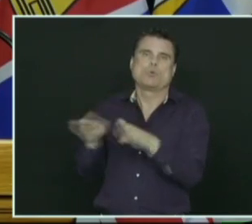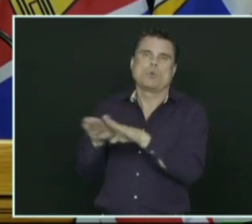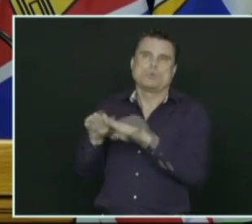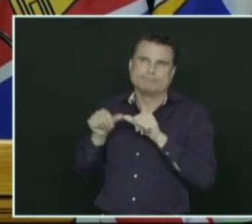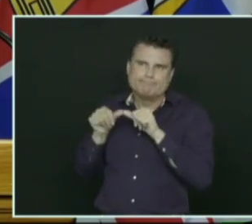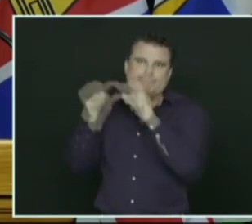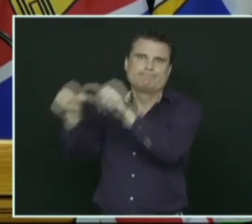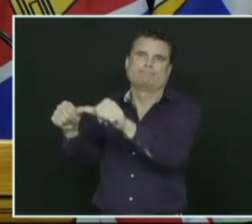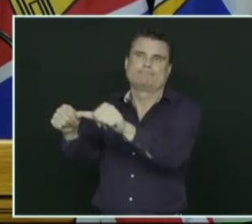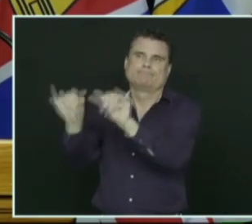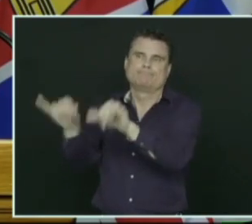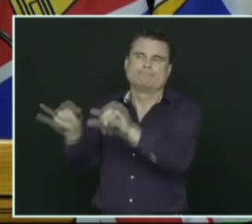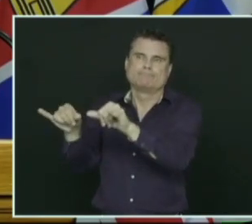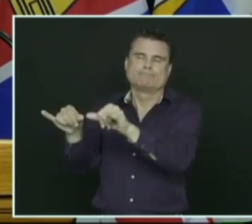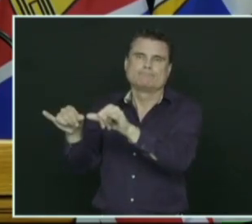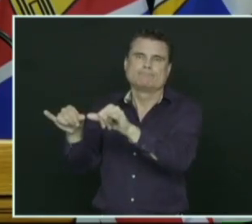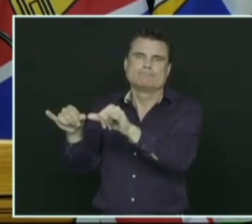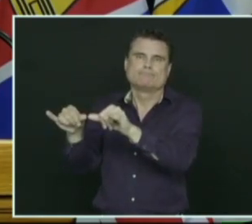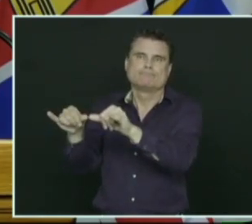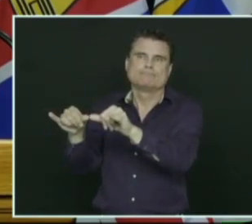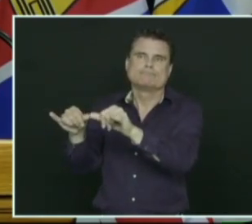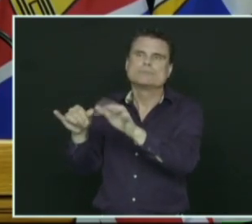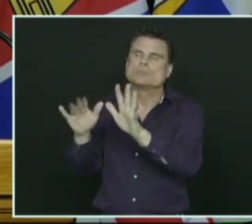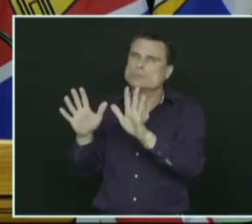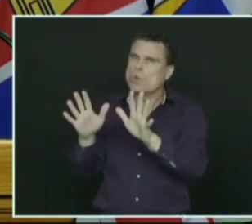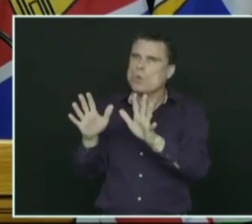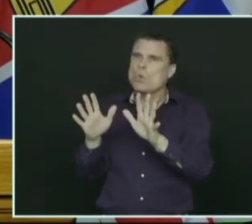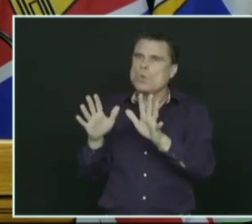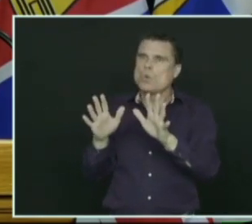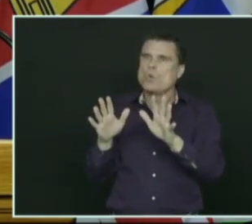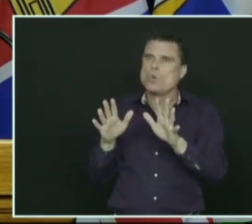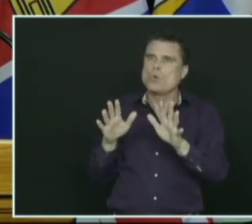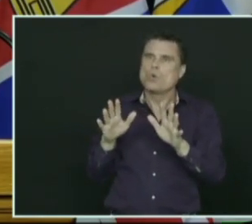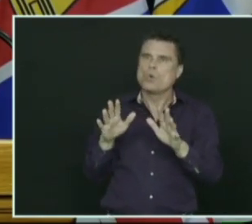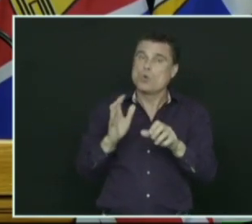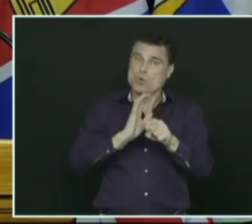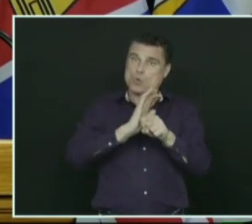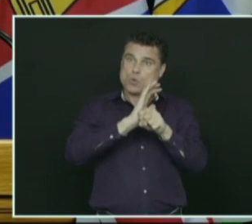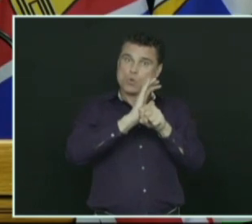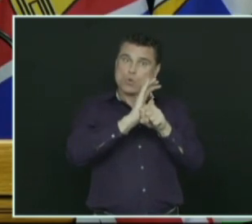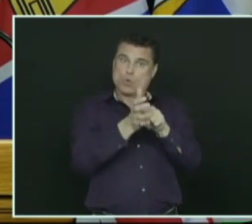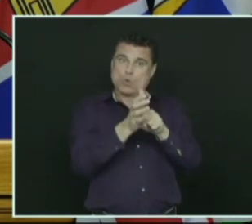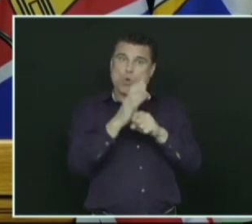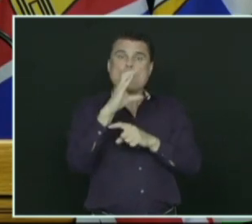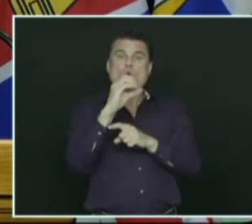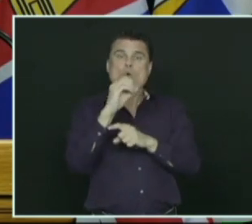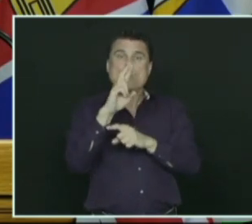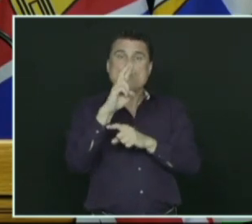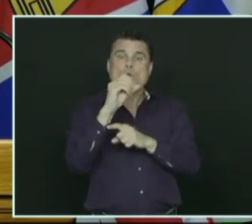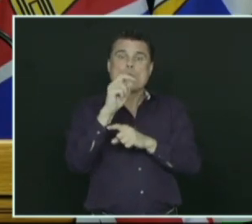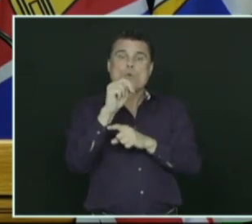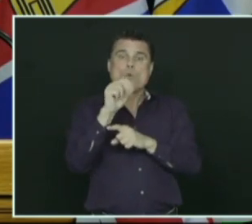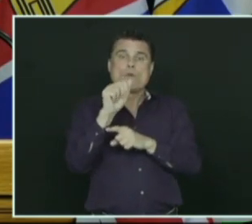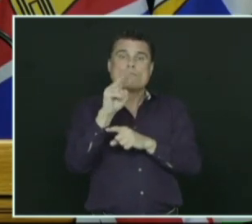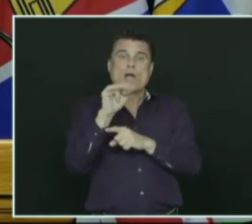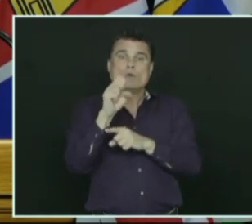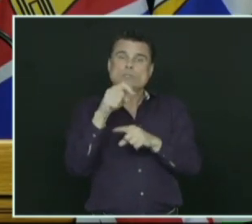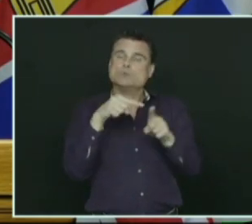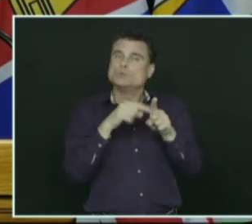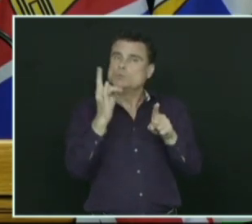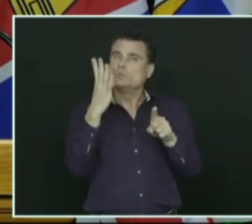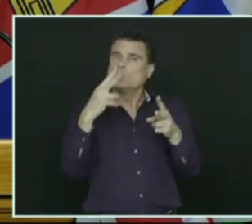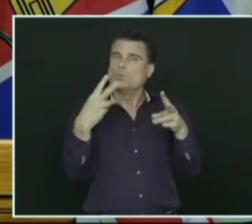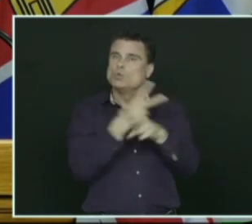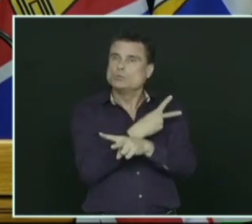needs, where the school lunch programs, for example, may be one of the most important meals of the day for many children and many families across